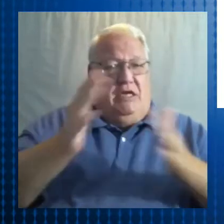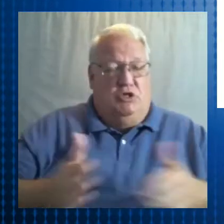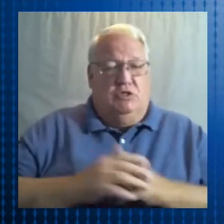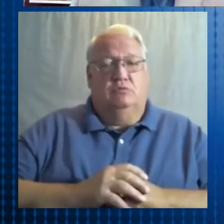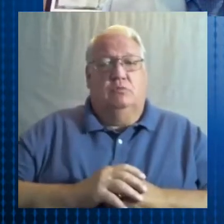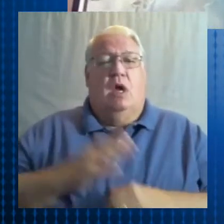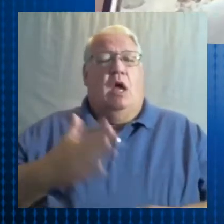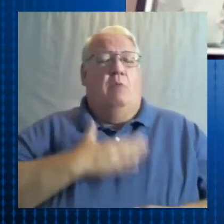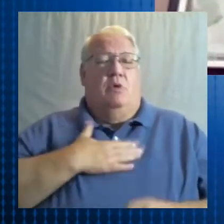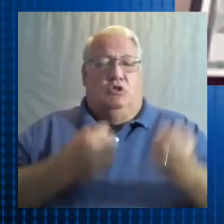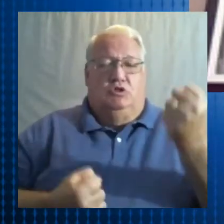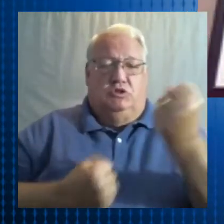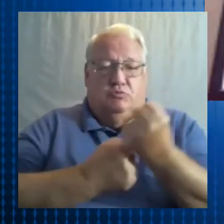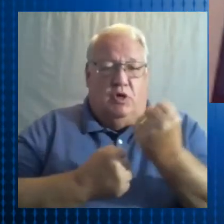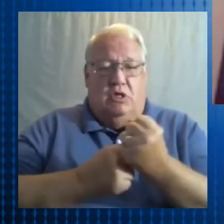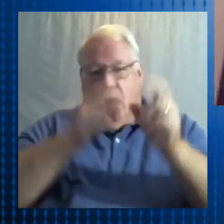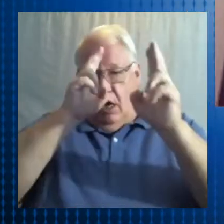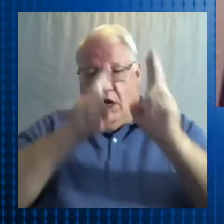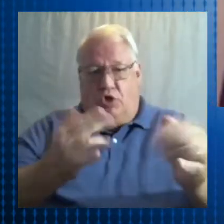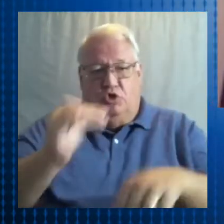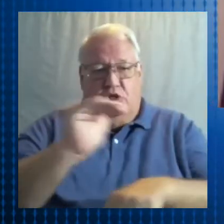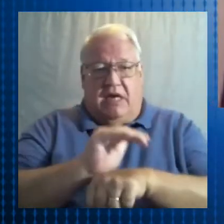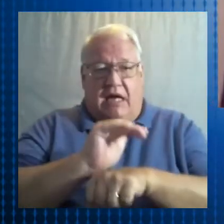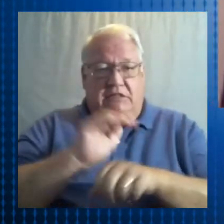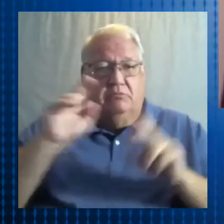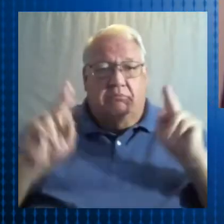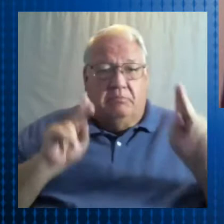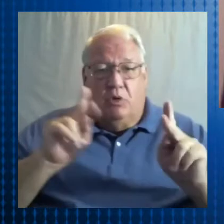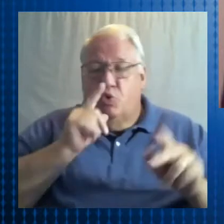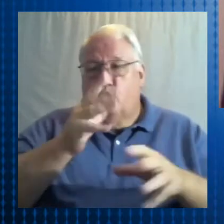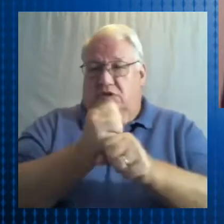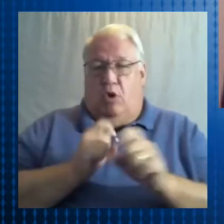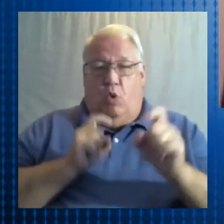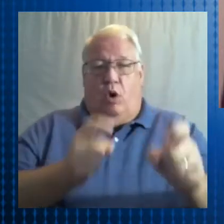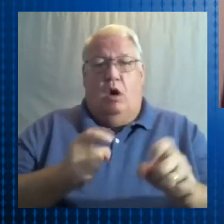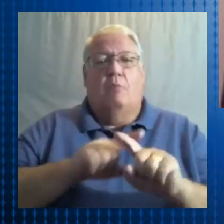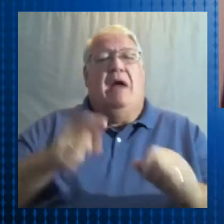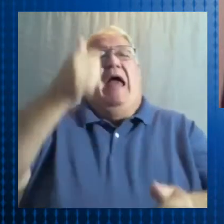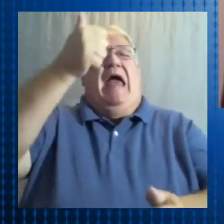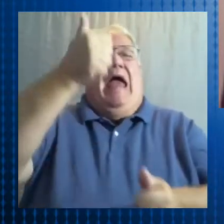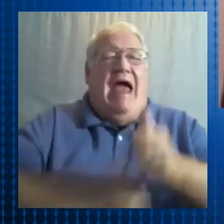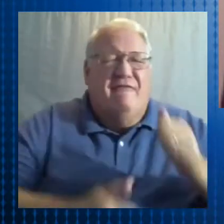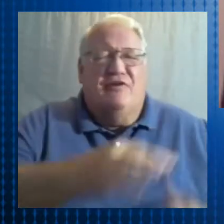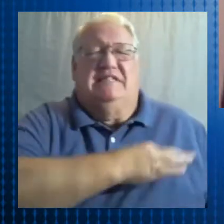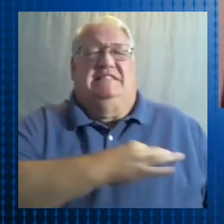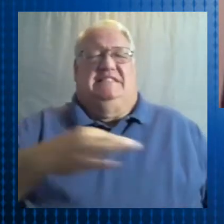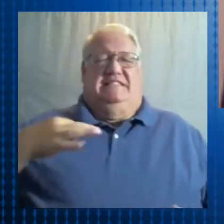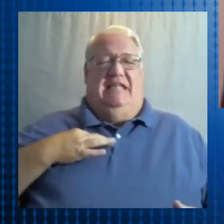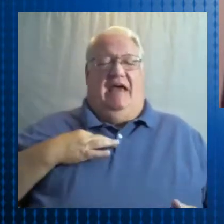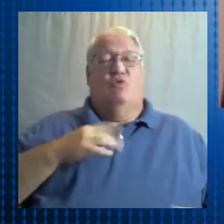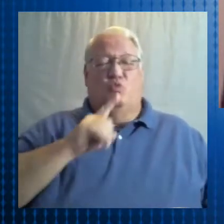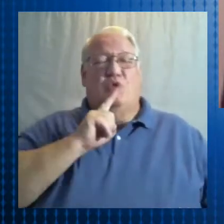happy to sponsor and honor tonight's recipients, but we also feel that every staff member is a